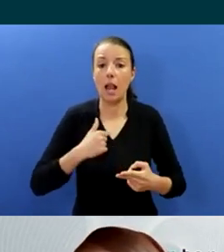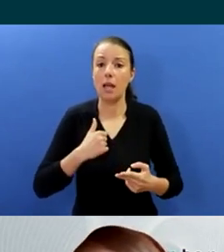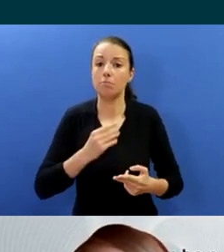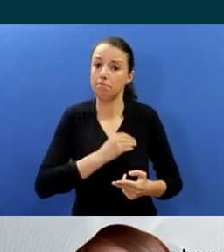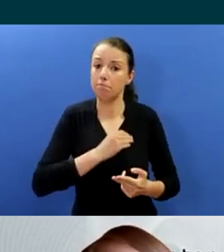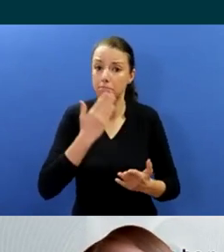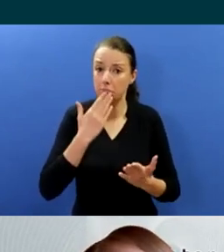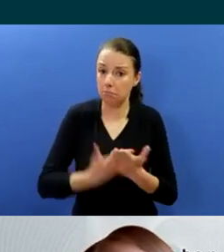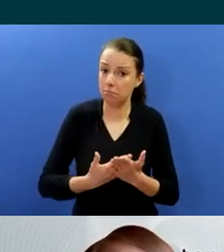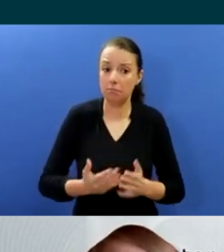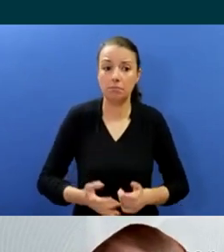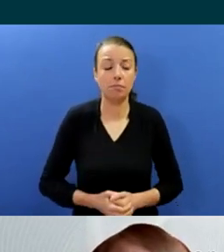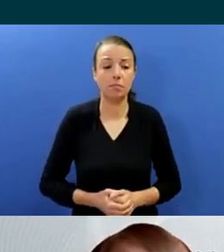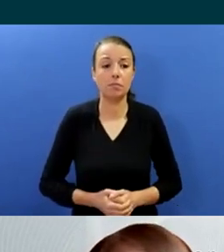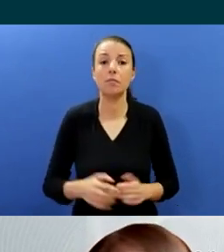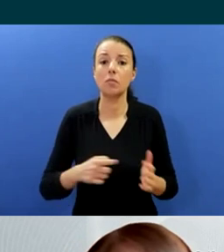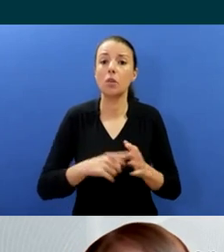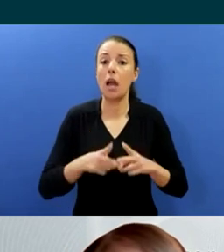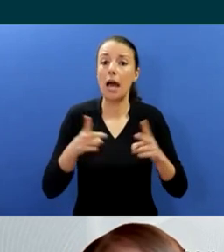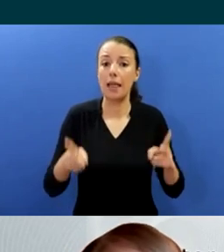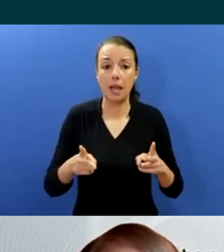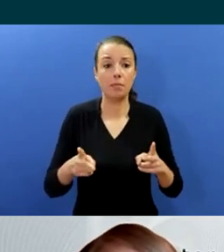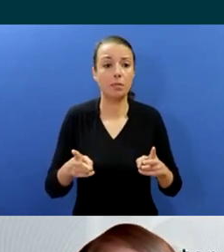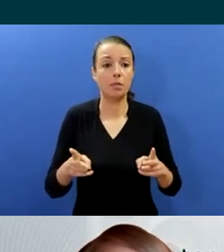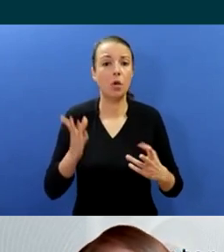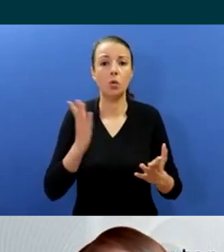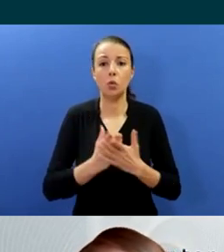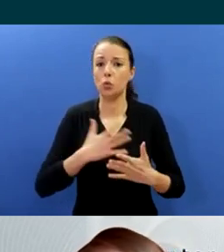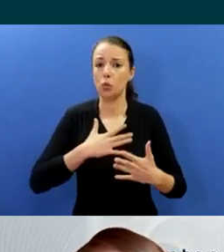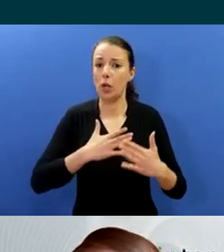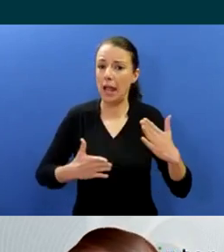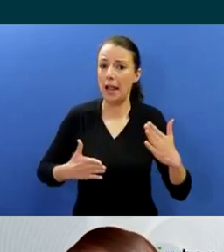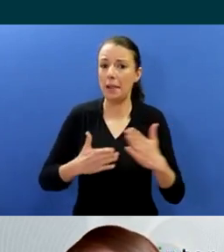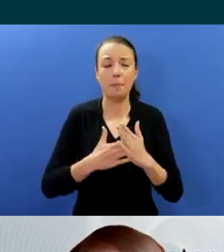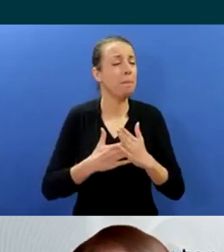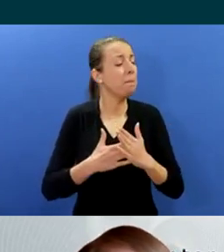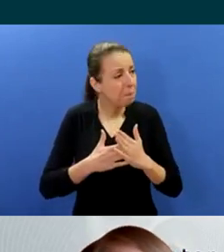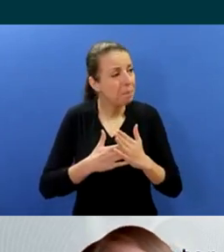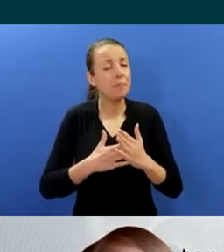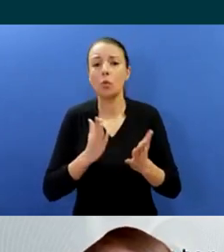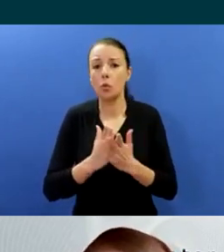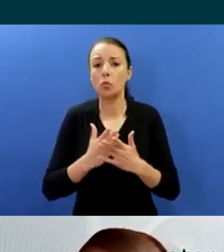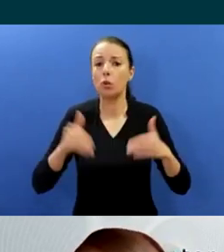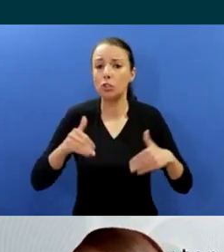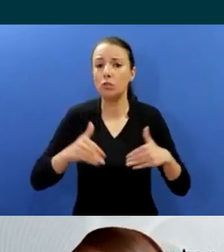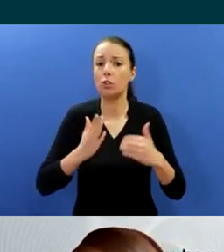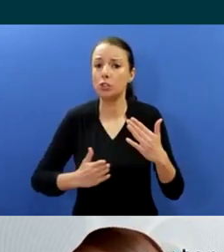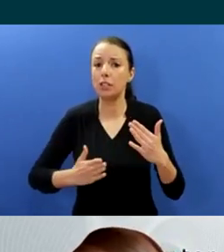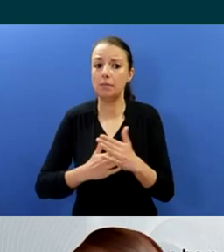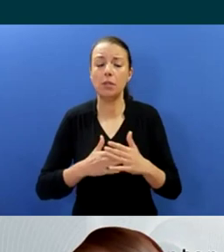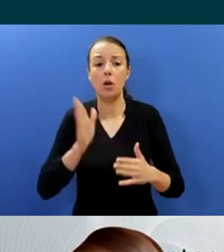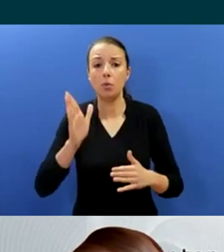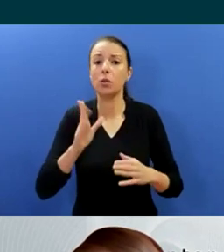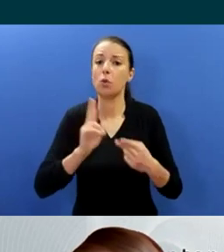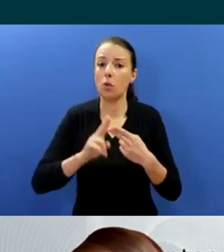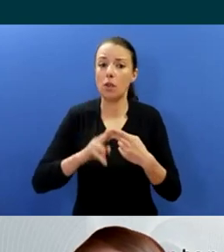our limits. We followed up with both sides. Later, of course, we couldn't force them. Nevertheless, both we and the